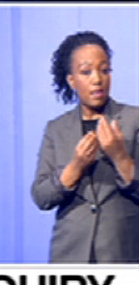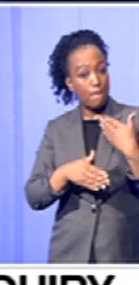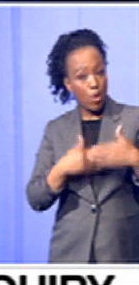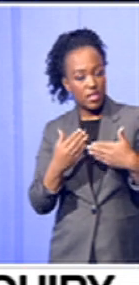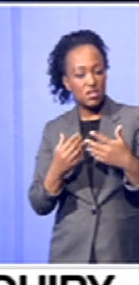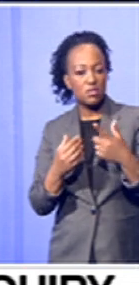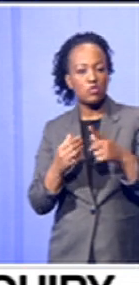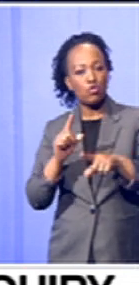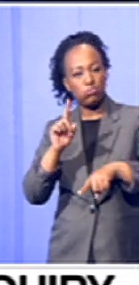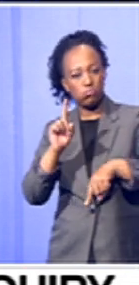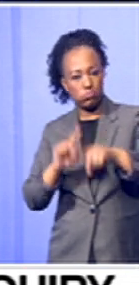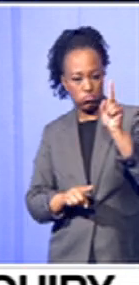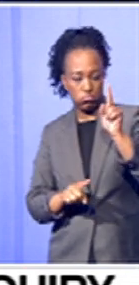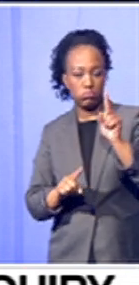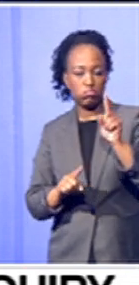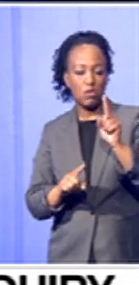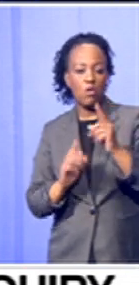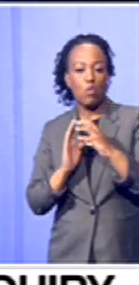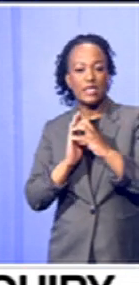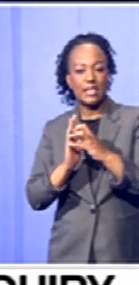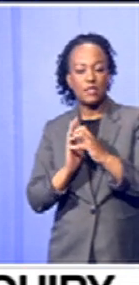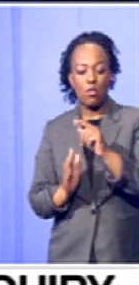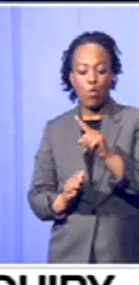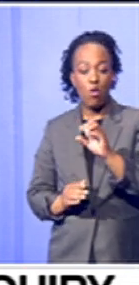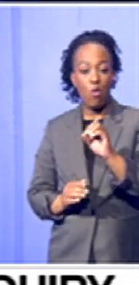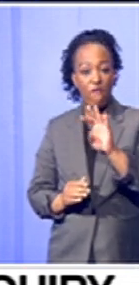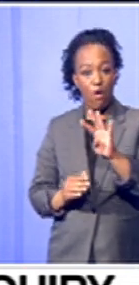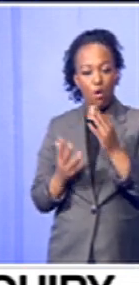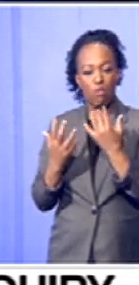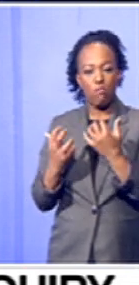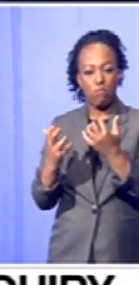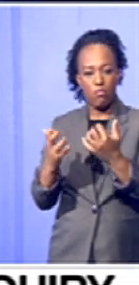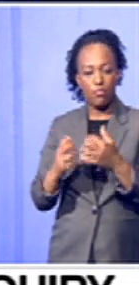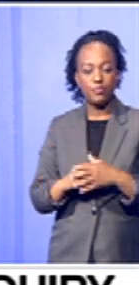process of Section 194. So, in short, Desiree,